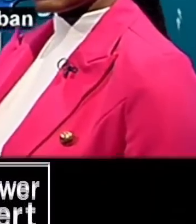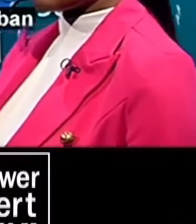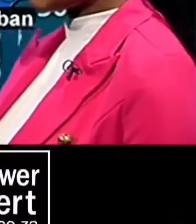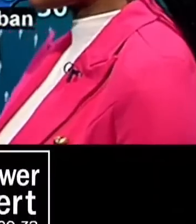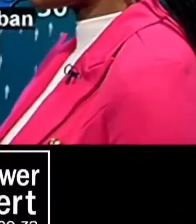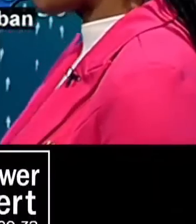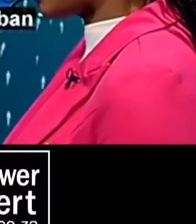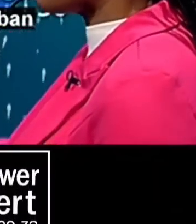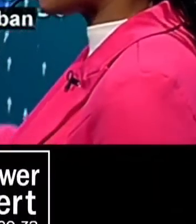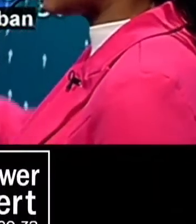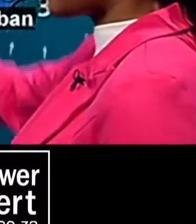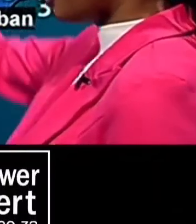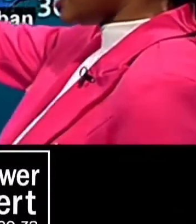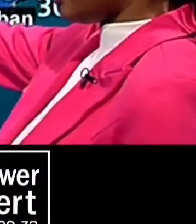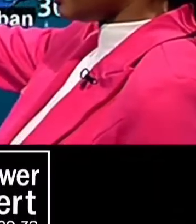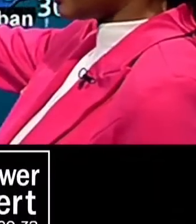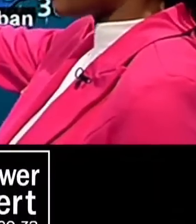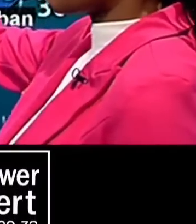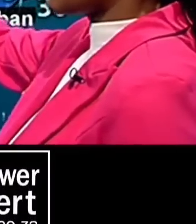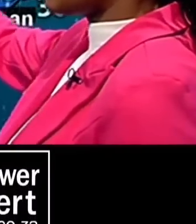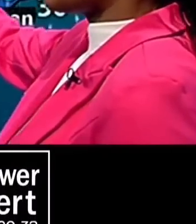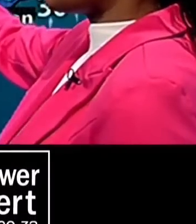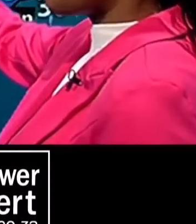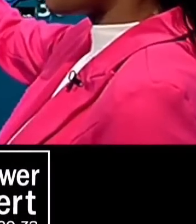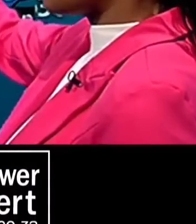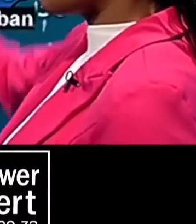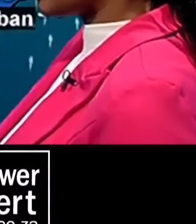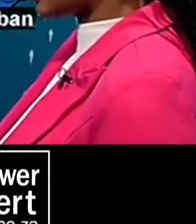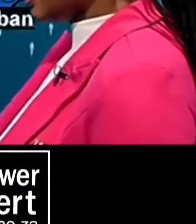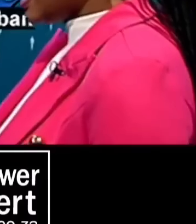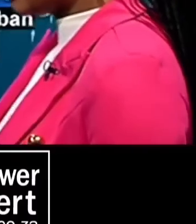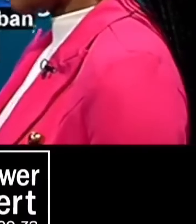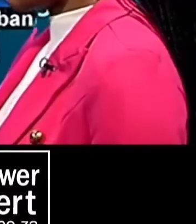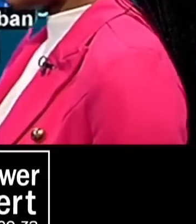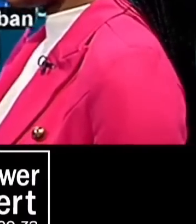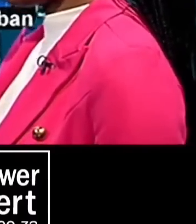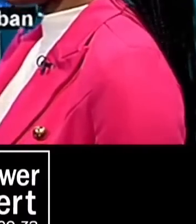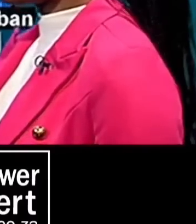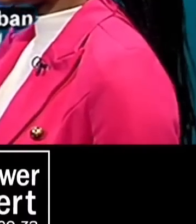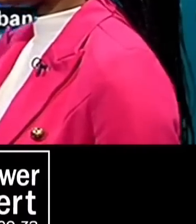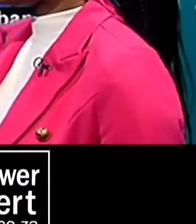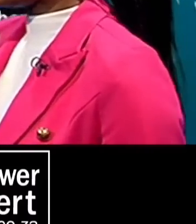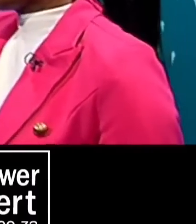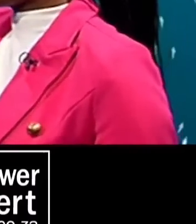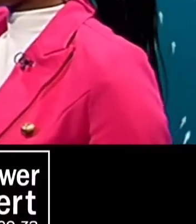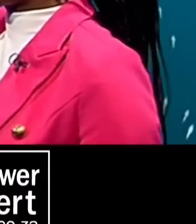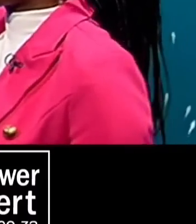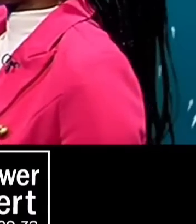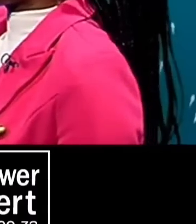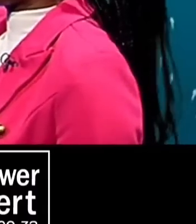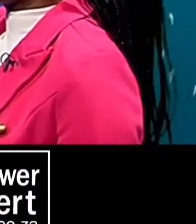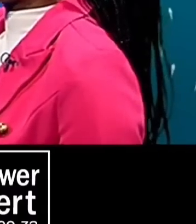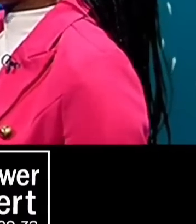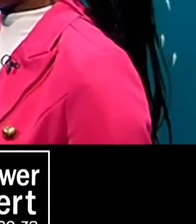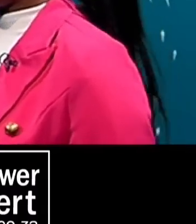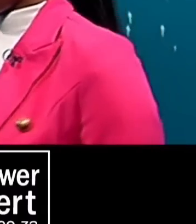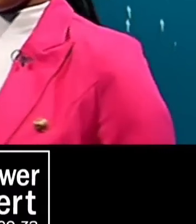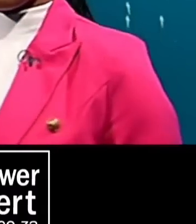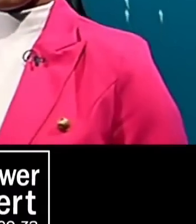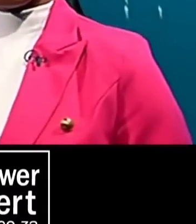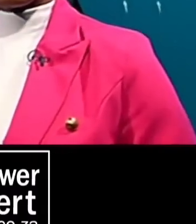diperesente di le 60 re bela karolo ya Limpopo le Mpumalanga le teng go tlana le gone go nna le pula re bela karolo ya Free